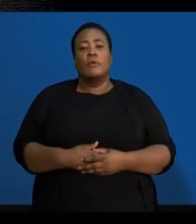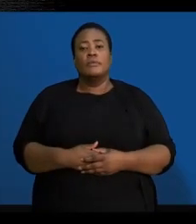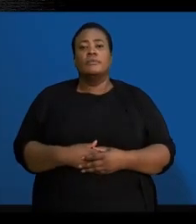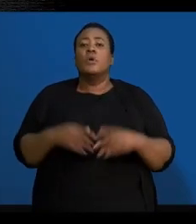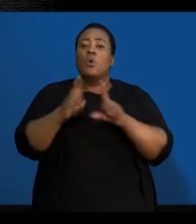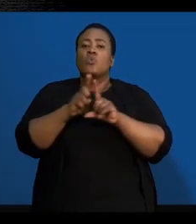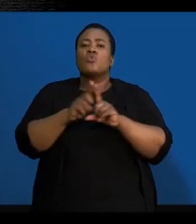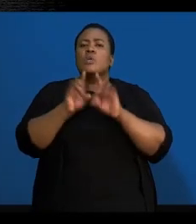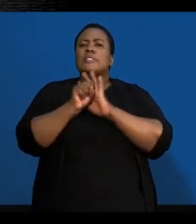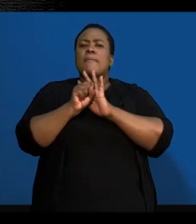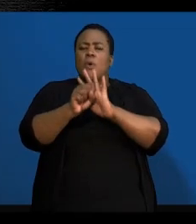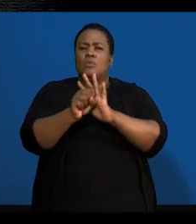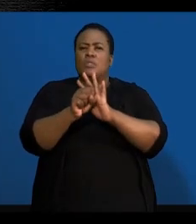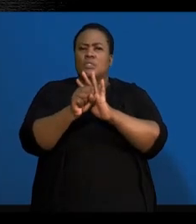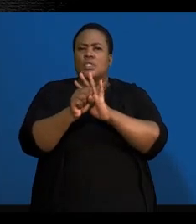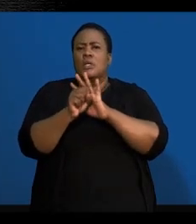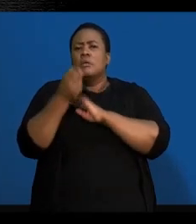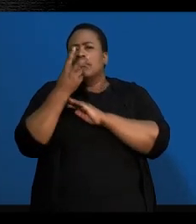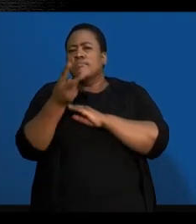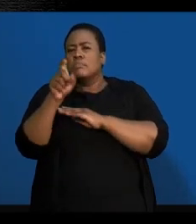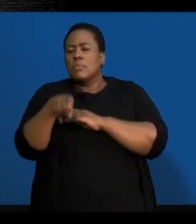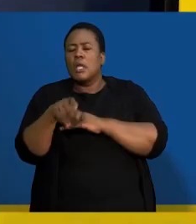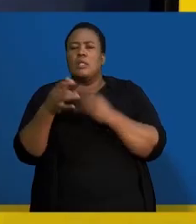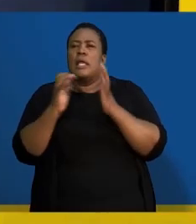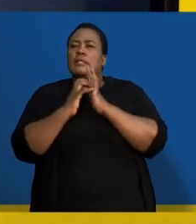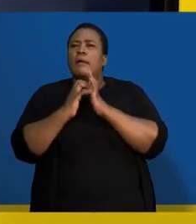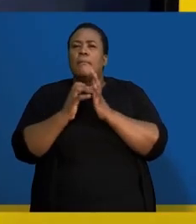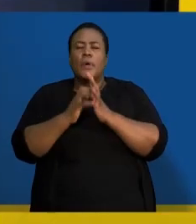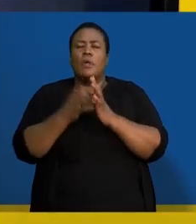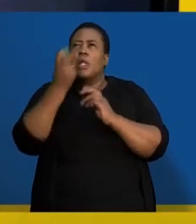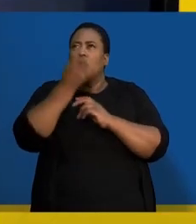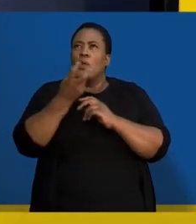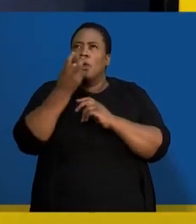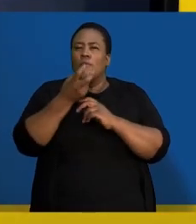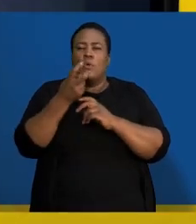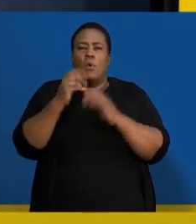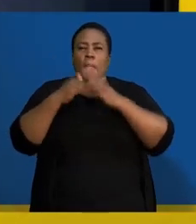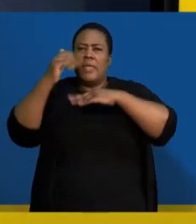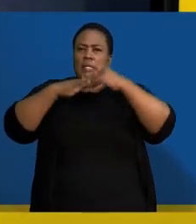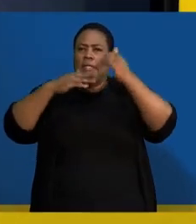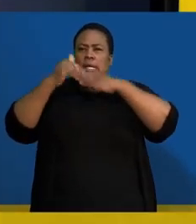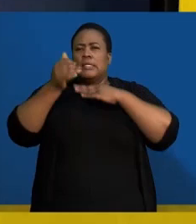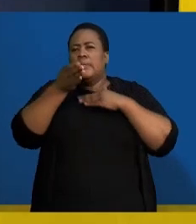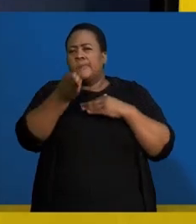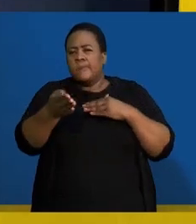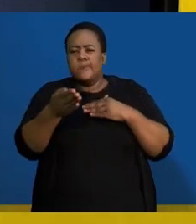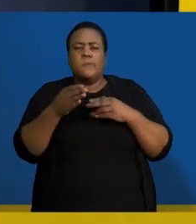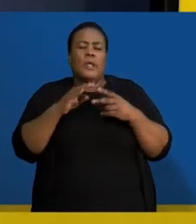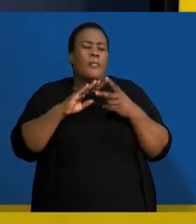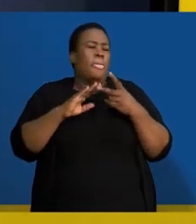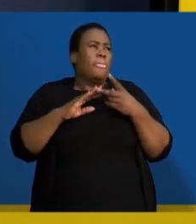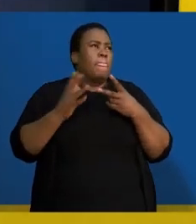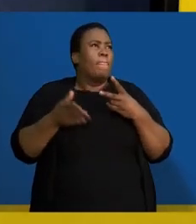as well. So symbols can be things like you need to look at the buildings that are there, you need to